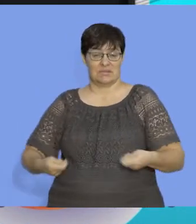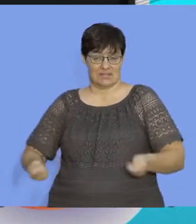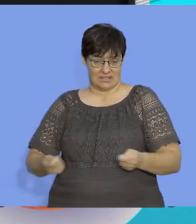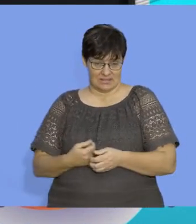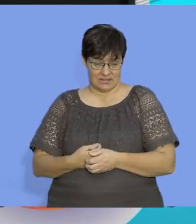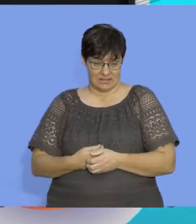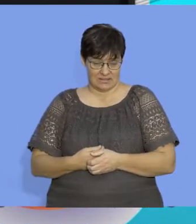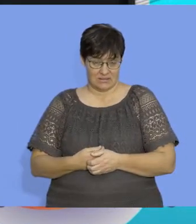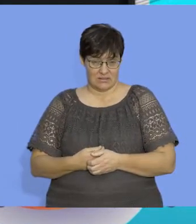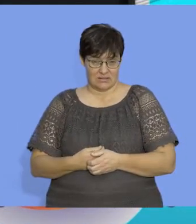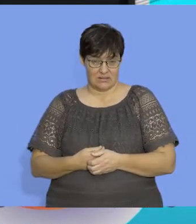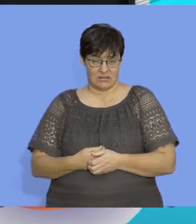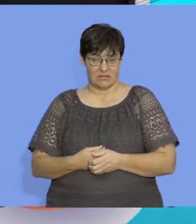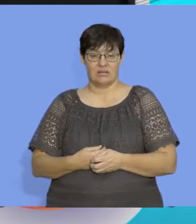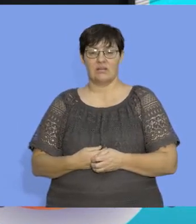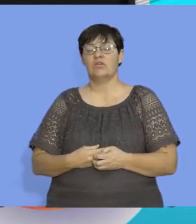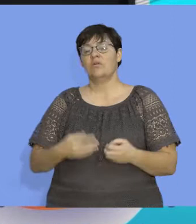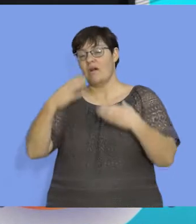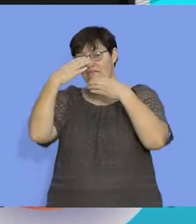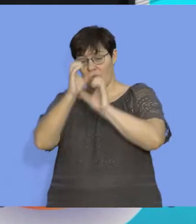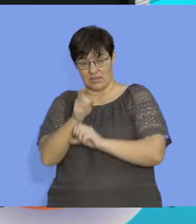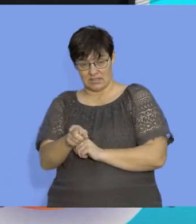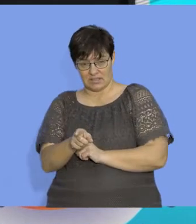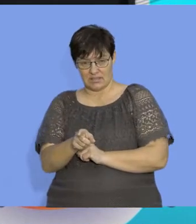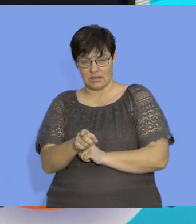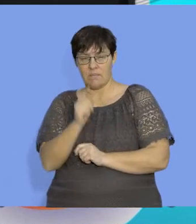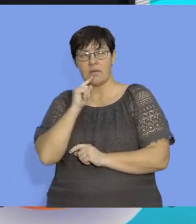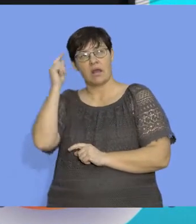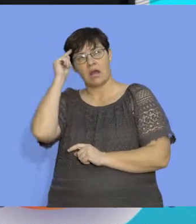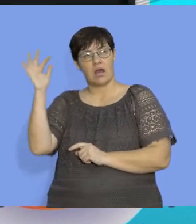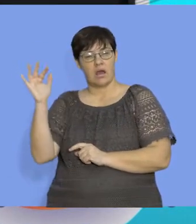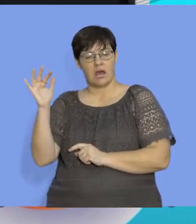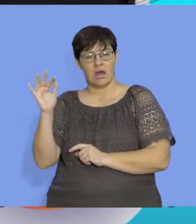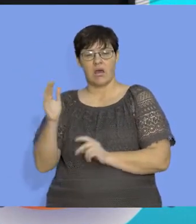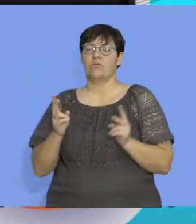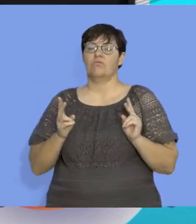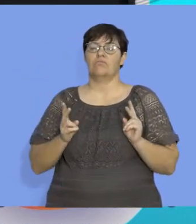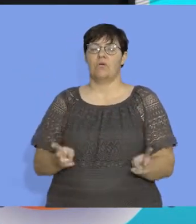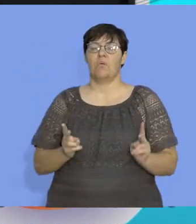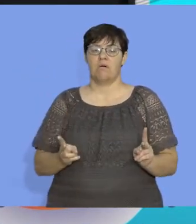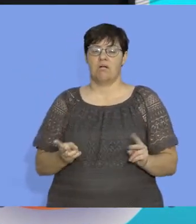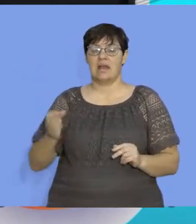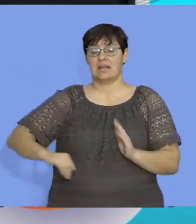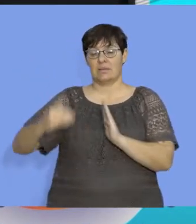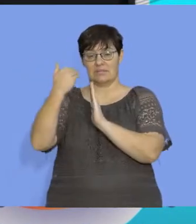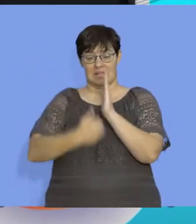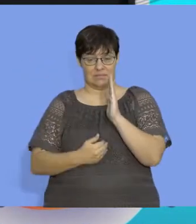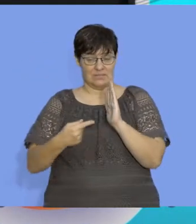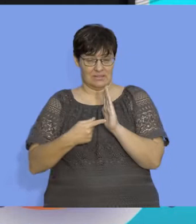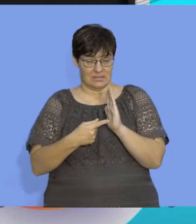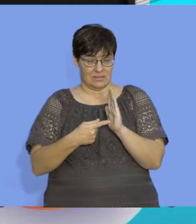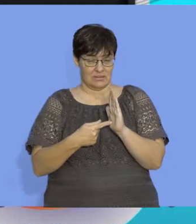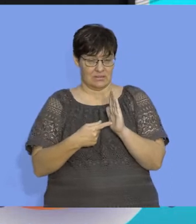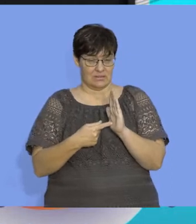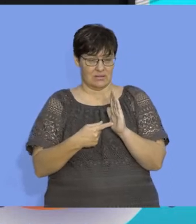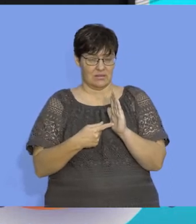to focus now, and you need to imagine the normal income statement that you normally draw up. Remember, interest income